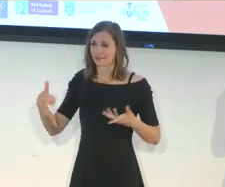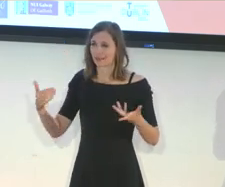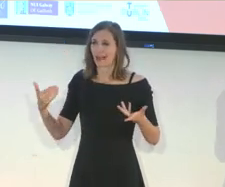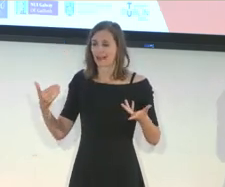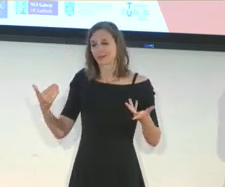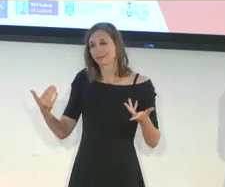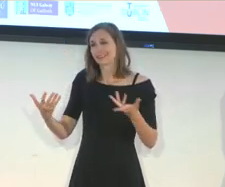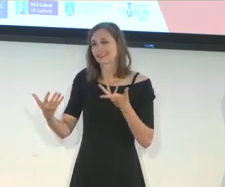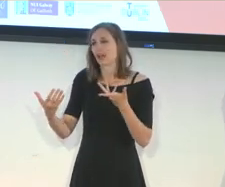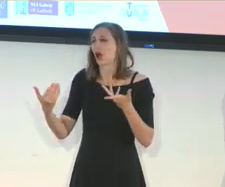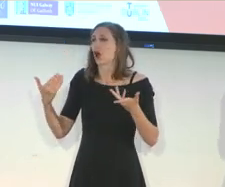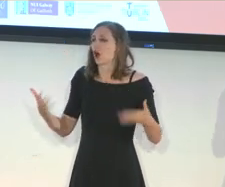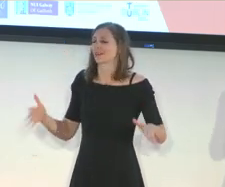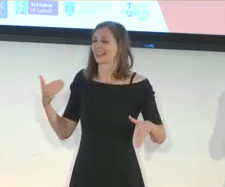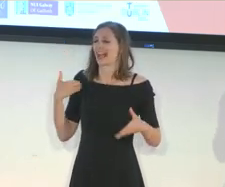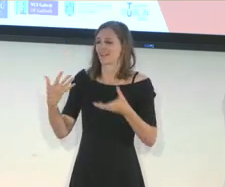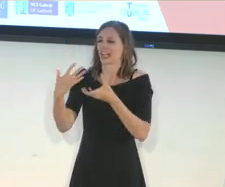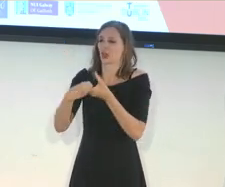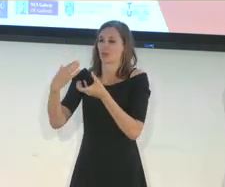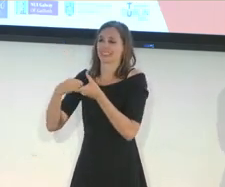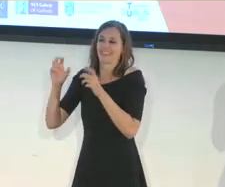issue with XR environments.